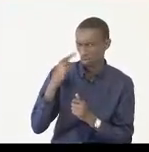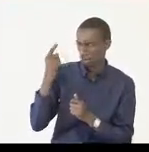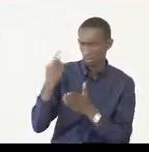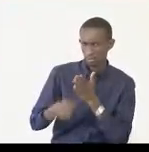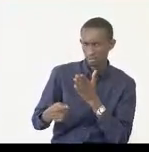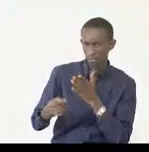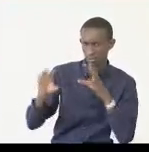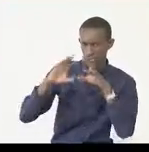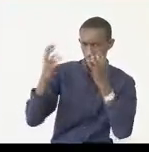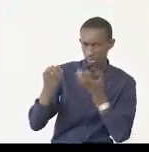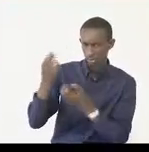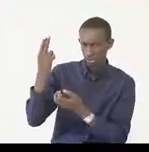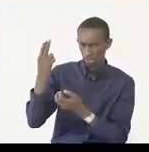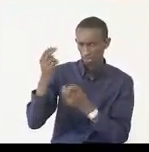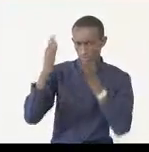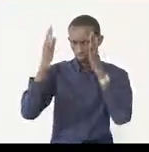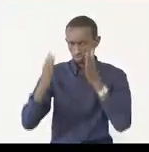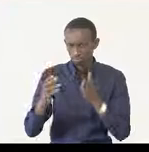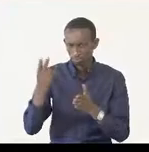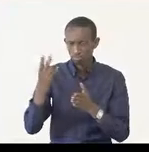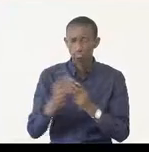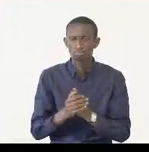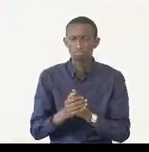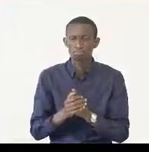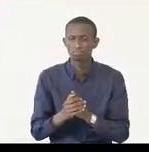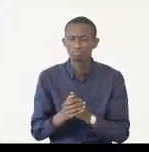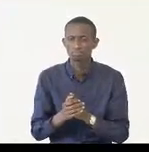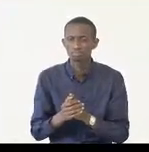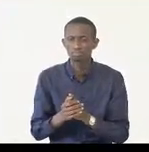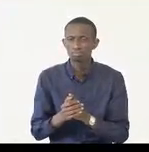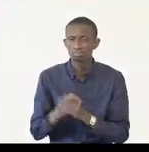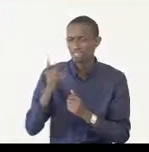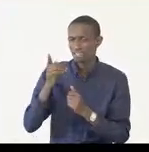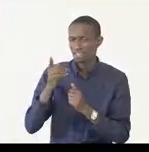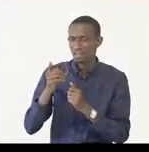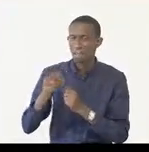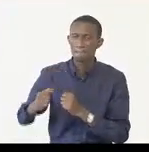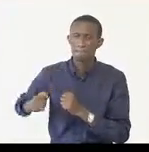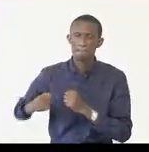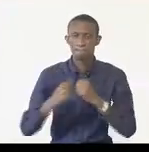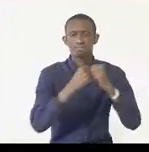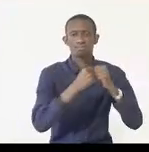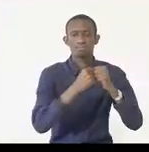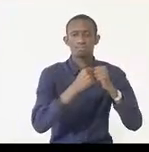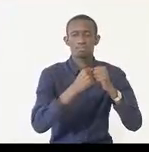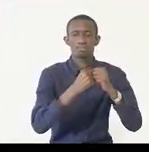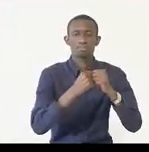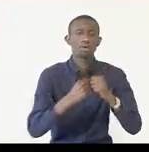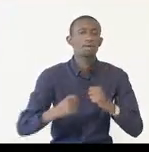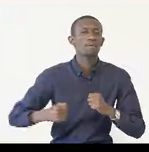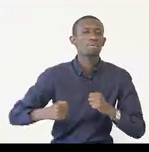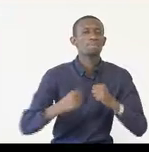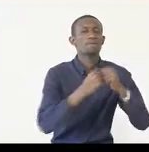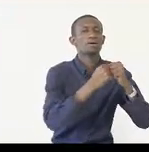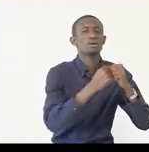ball two is being struck by or is being hit by the ball that you have